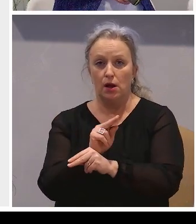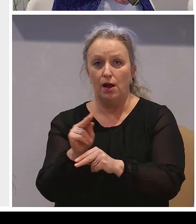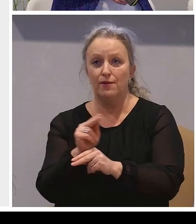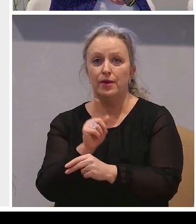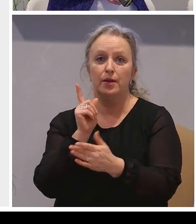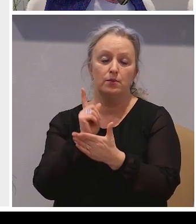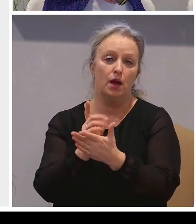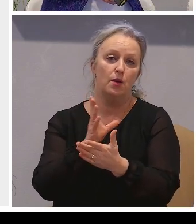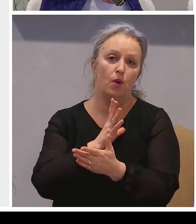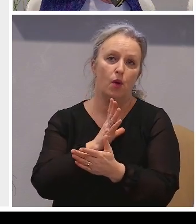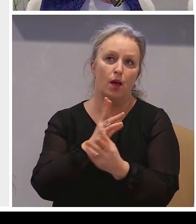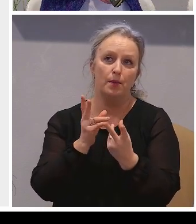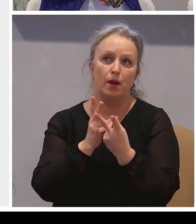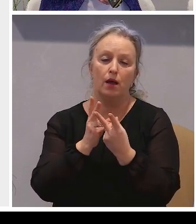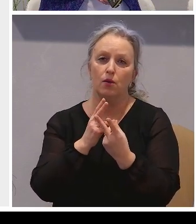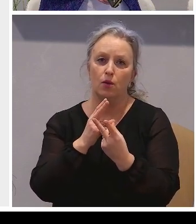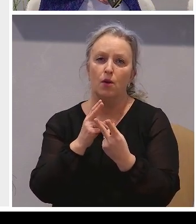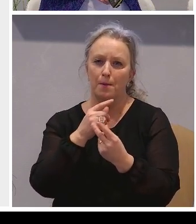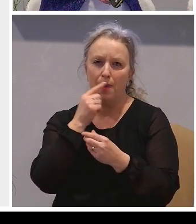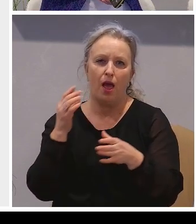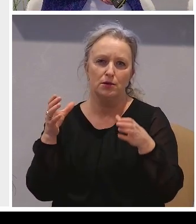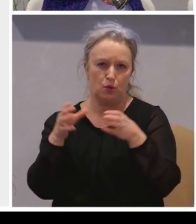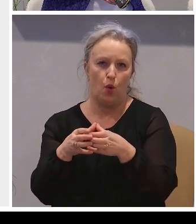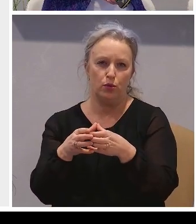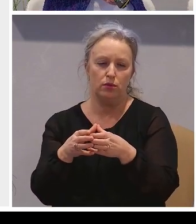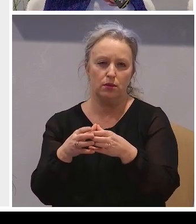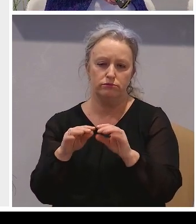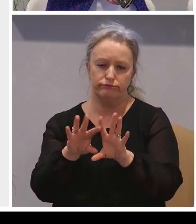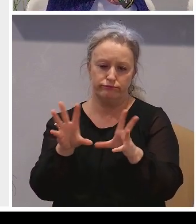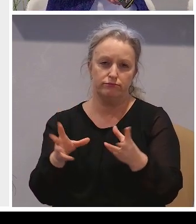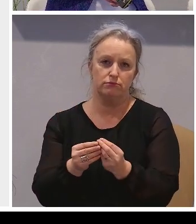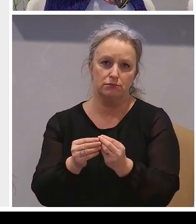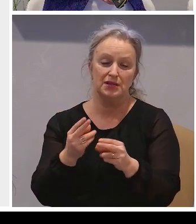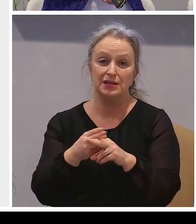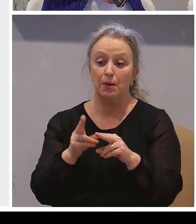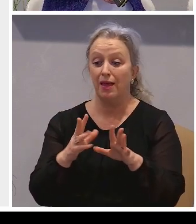Monitoring and treatment should be carried out by a multidisciplinary team